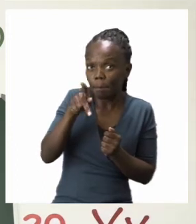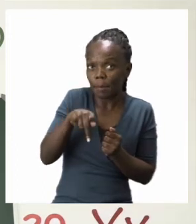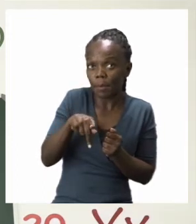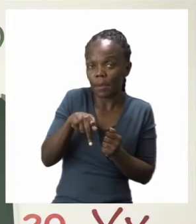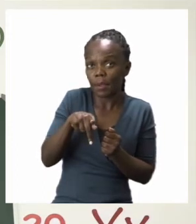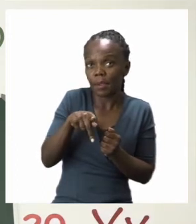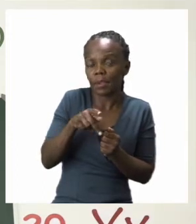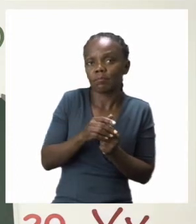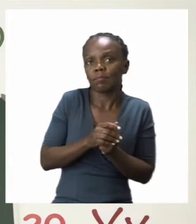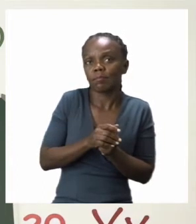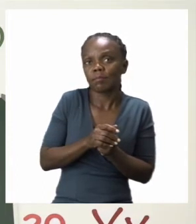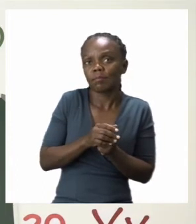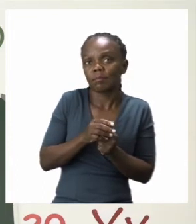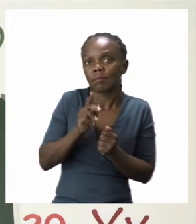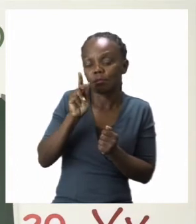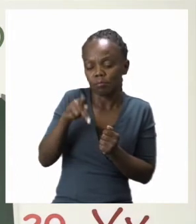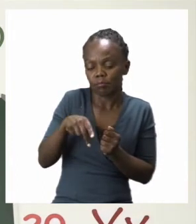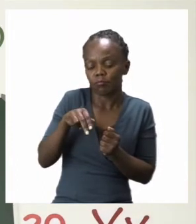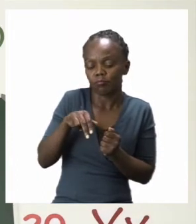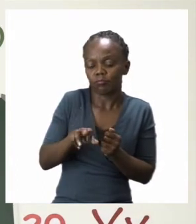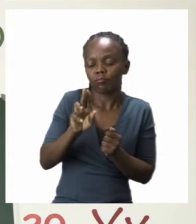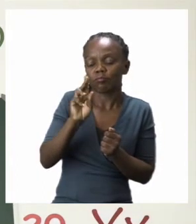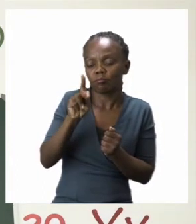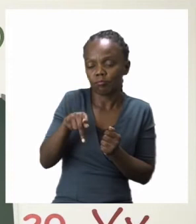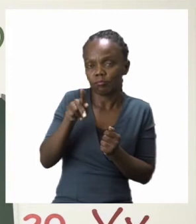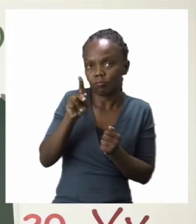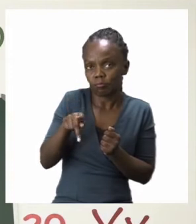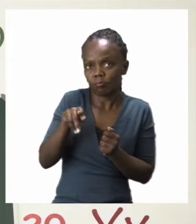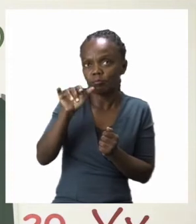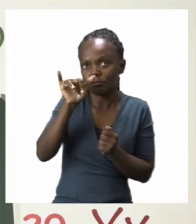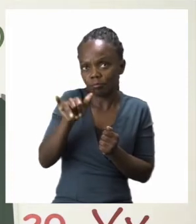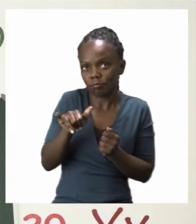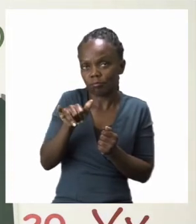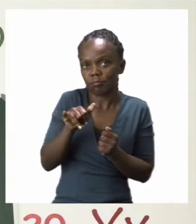our puppy. Everyone, let's pretend we are a puppy.